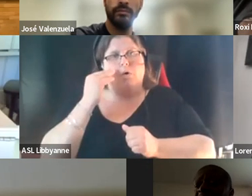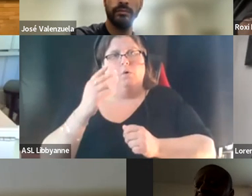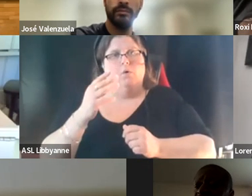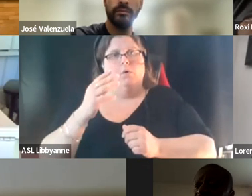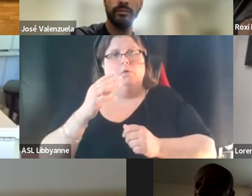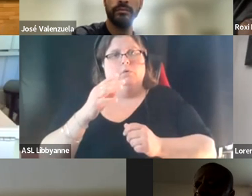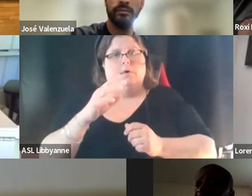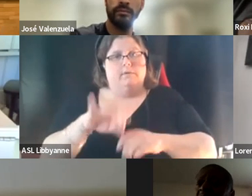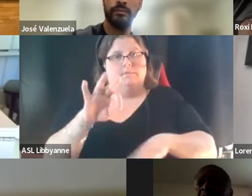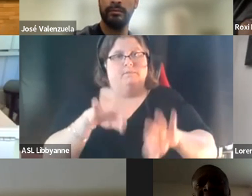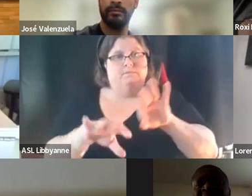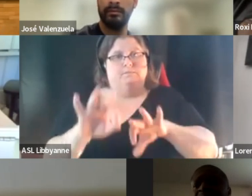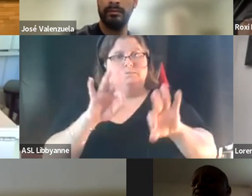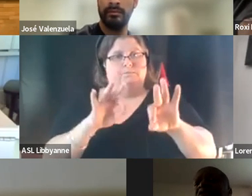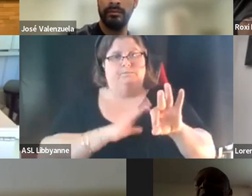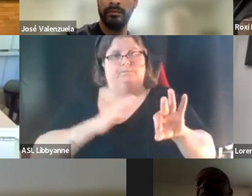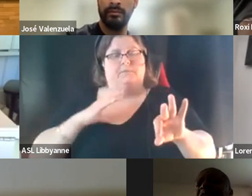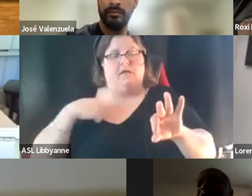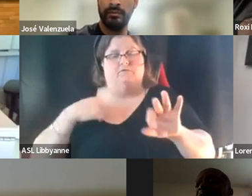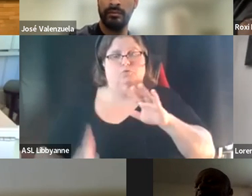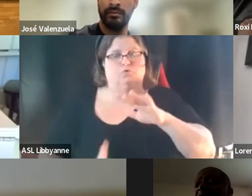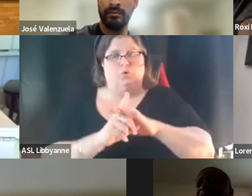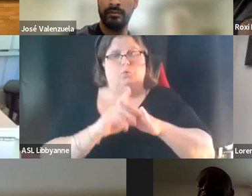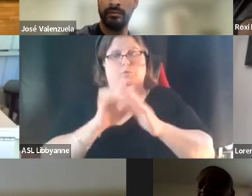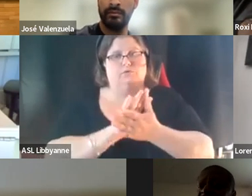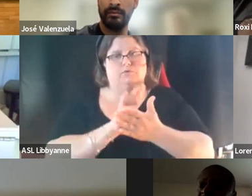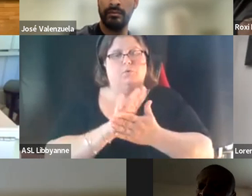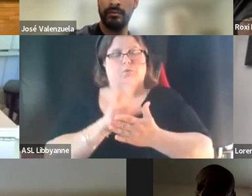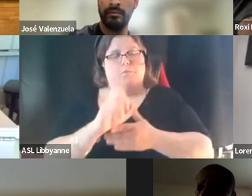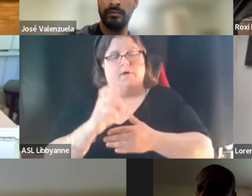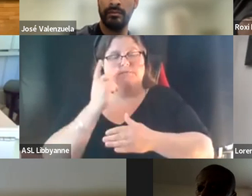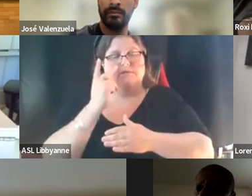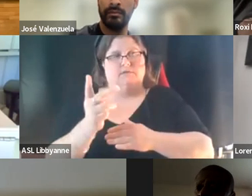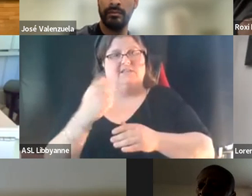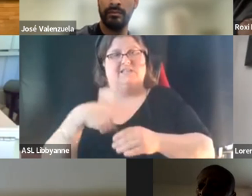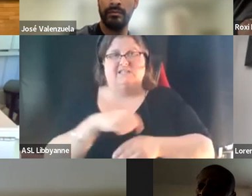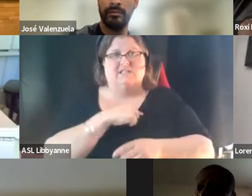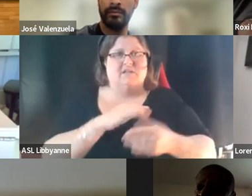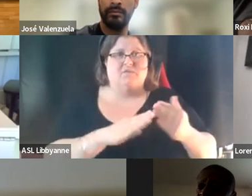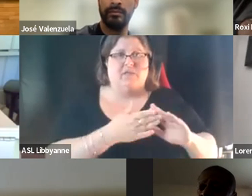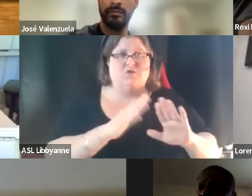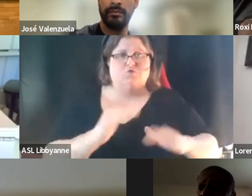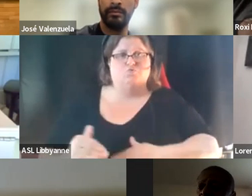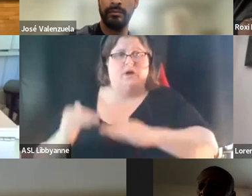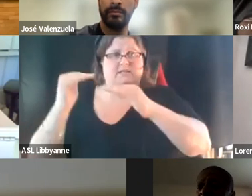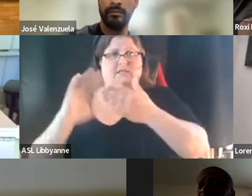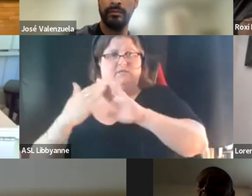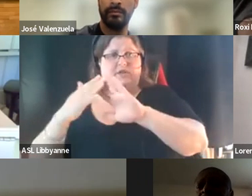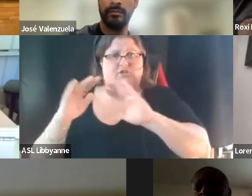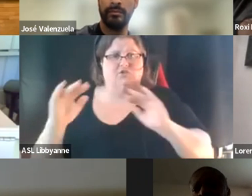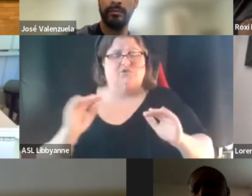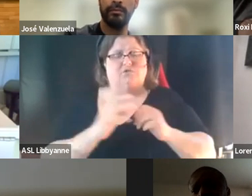showing up at the school, but it has to be transparency. This is the village raising the village. Safety.